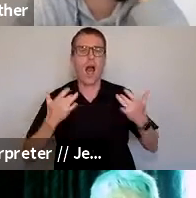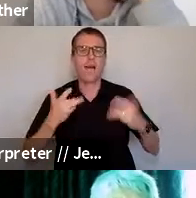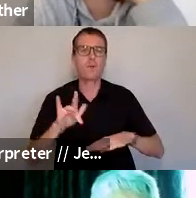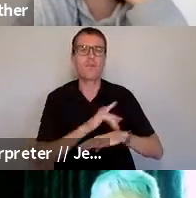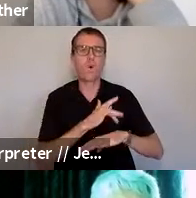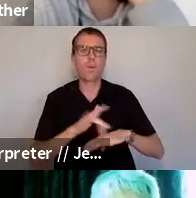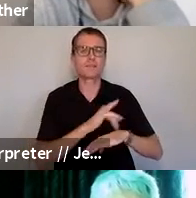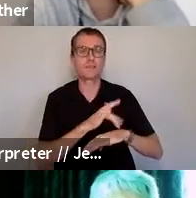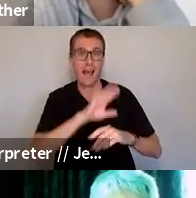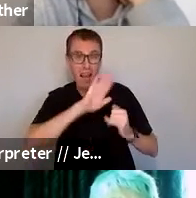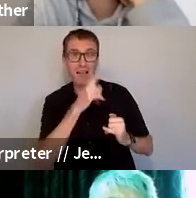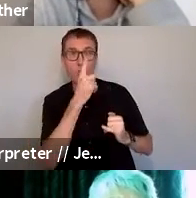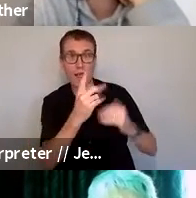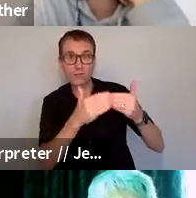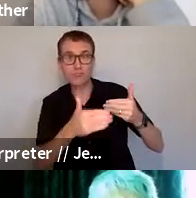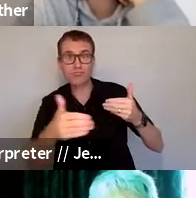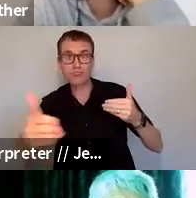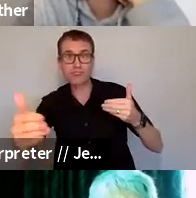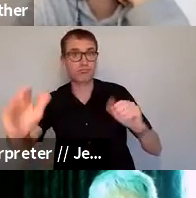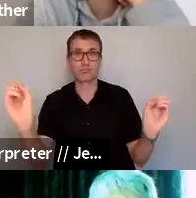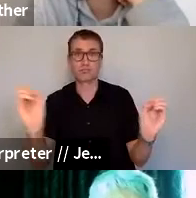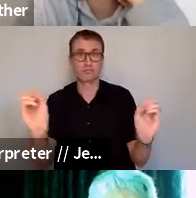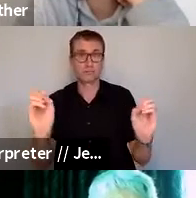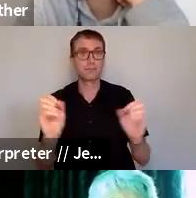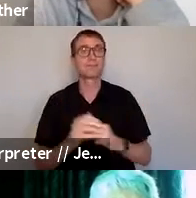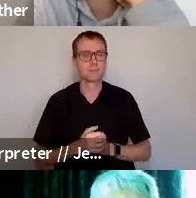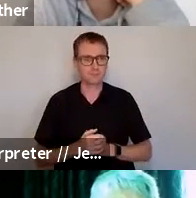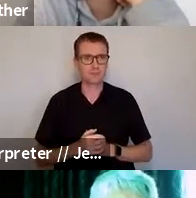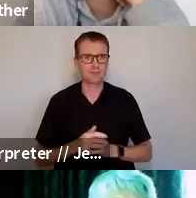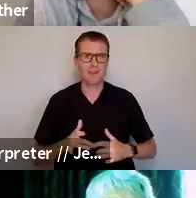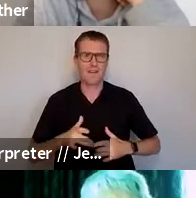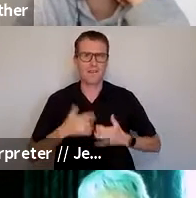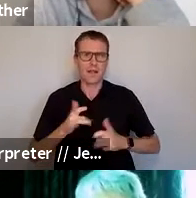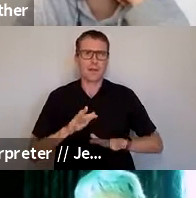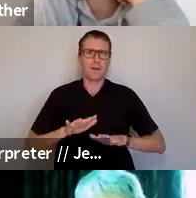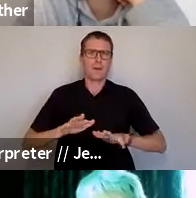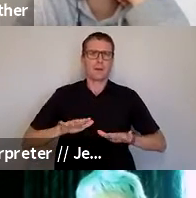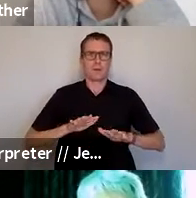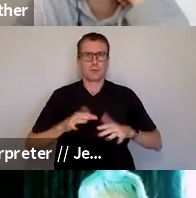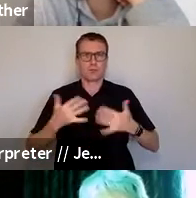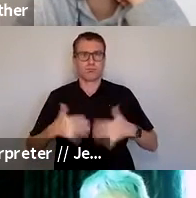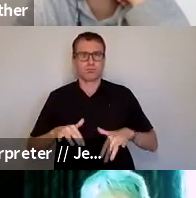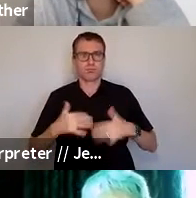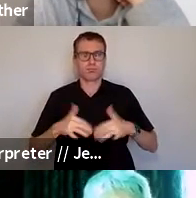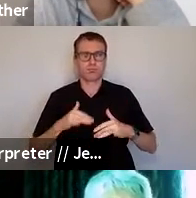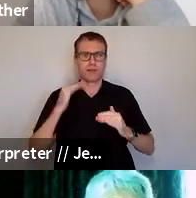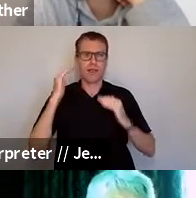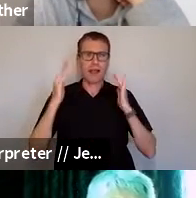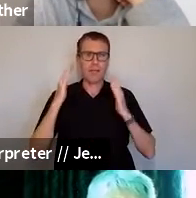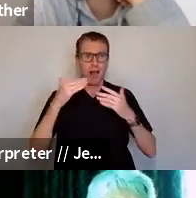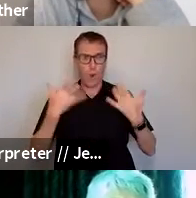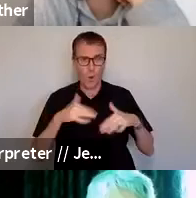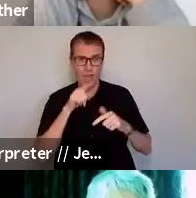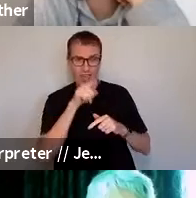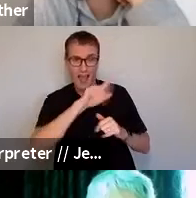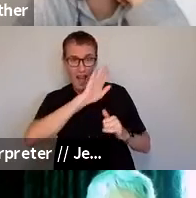a while. And it had a eerie feeling to even consider that would be